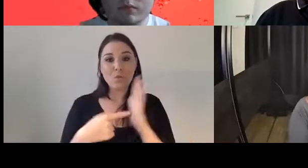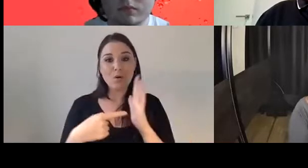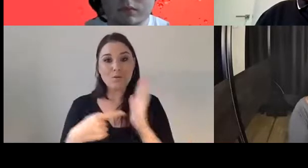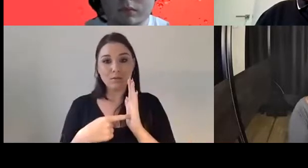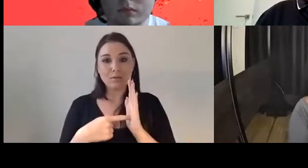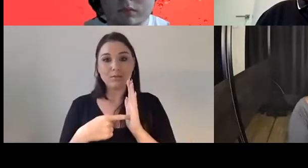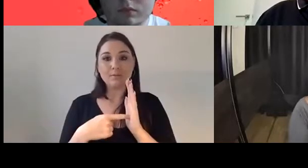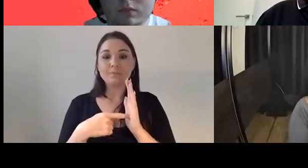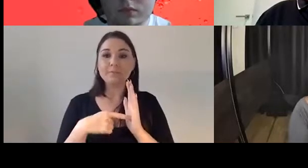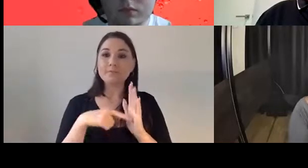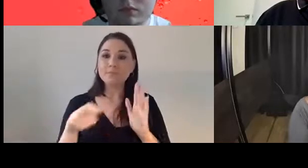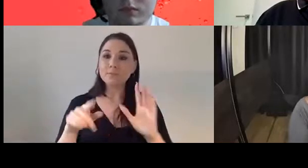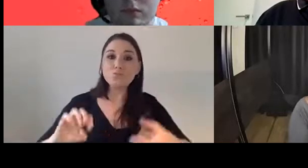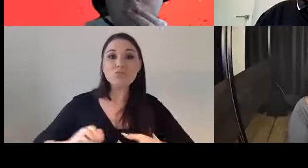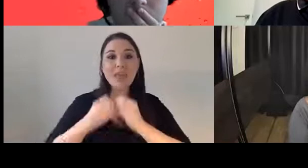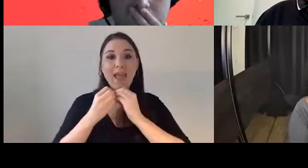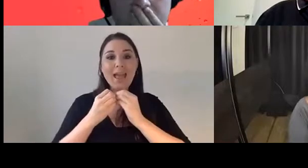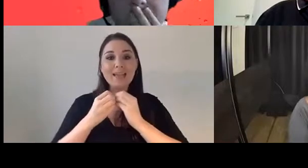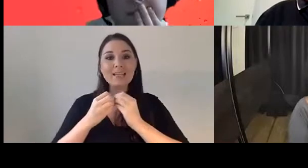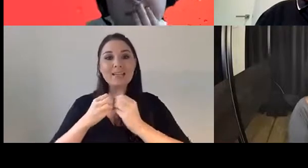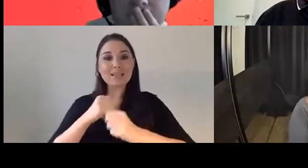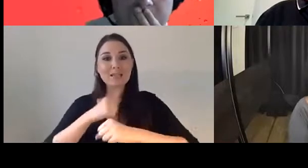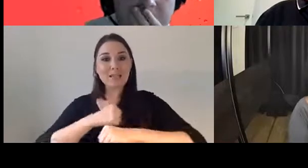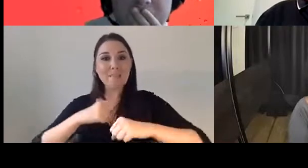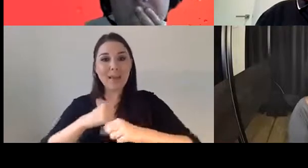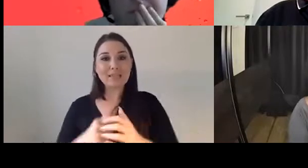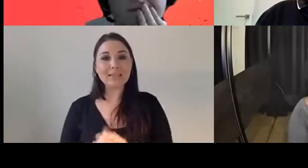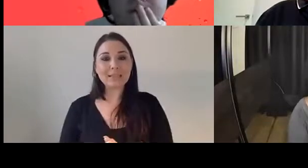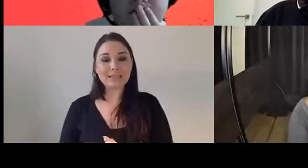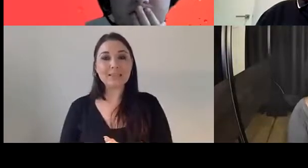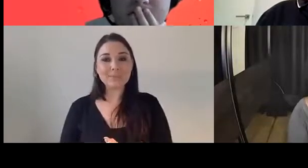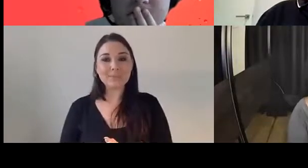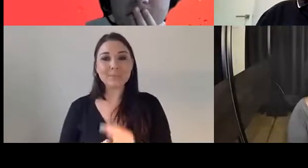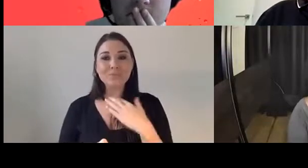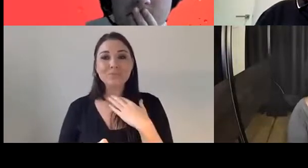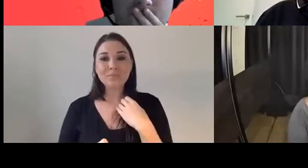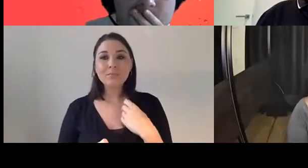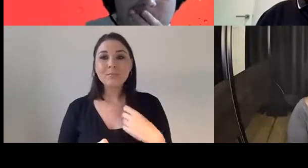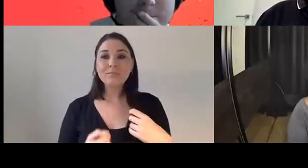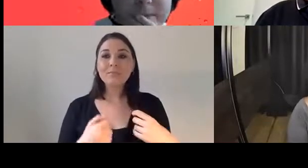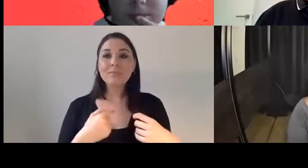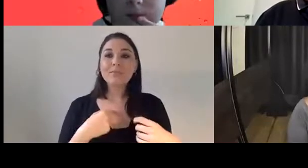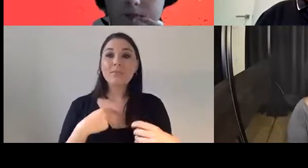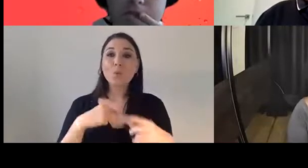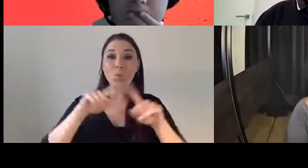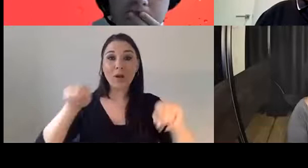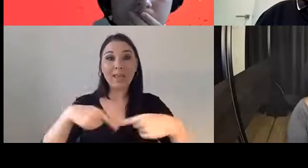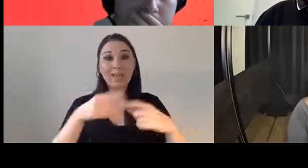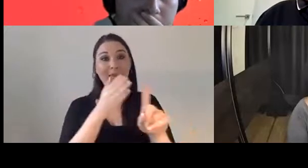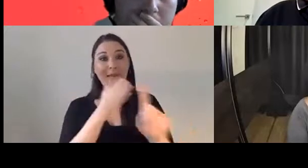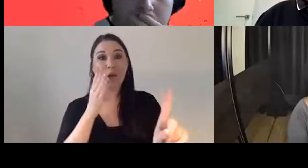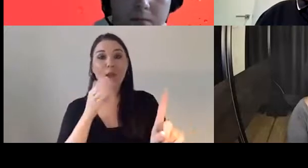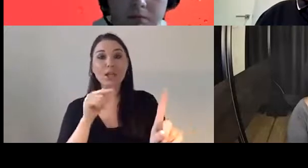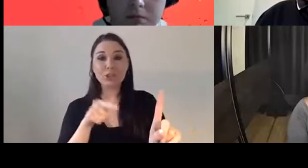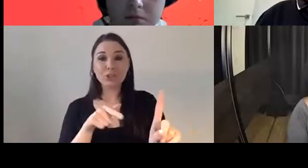people. Yeah, if I could just add to that as well, we explicitly acknowledge that for